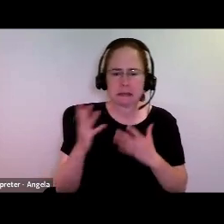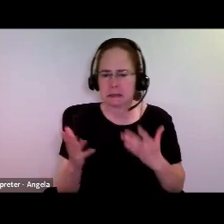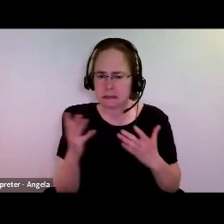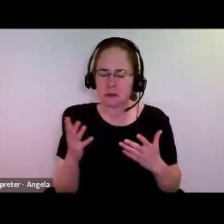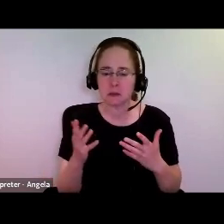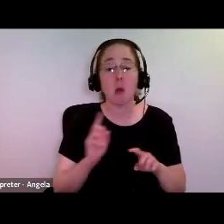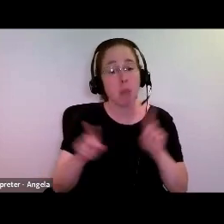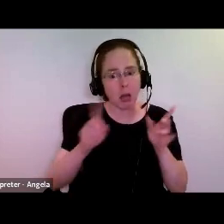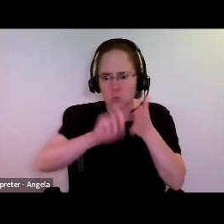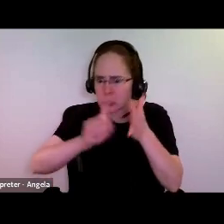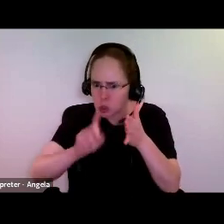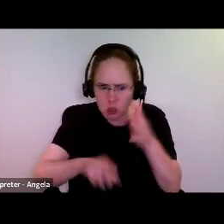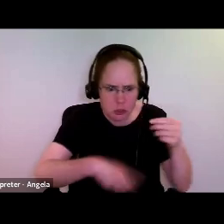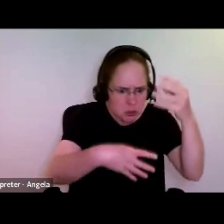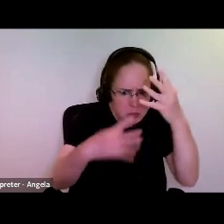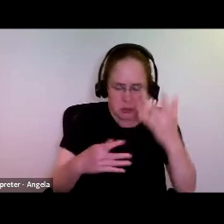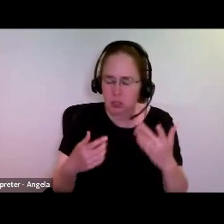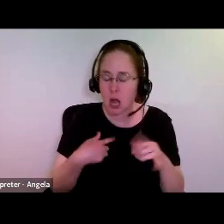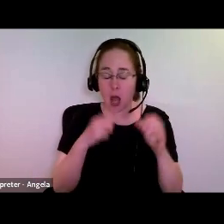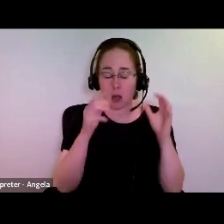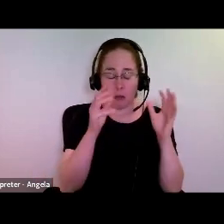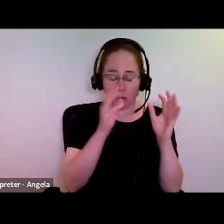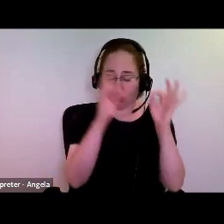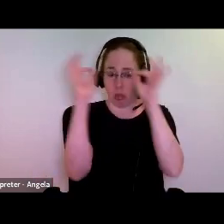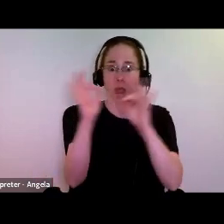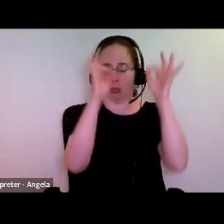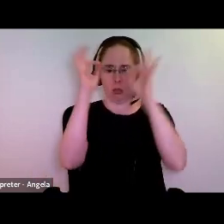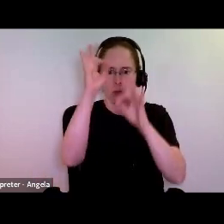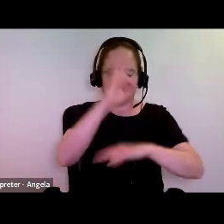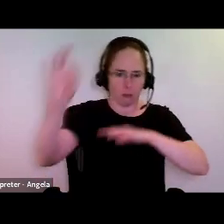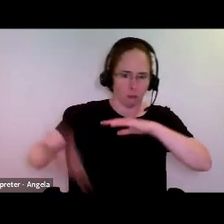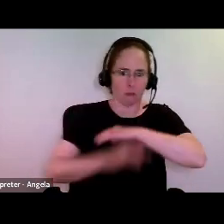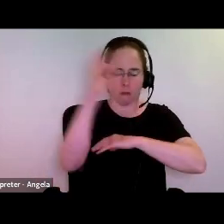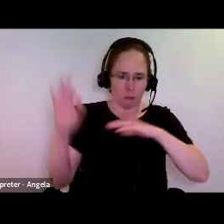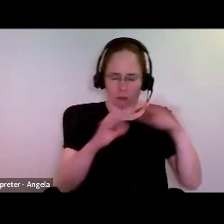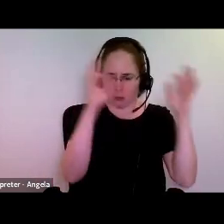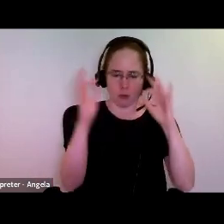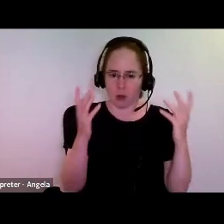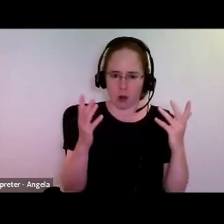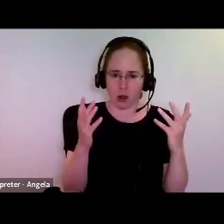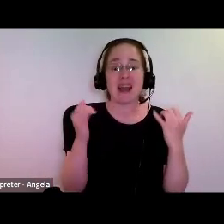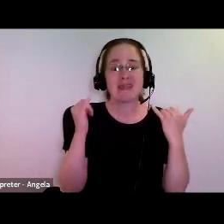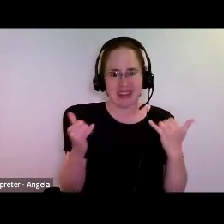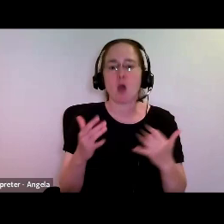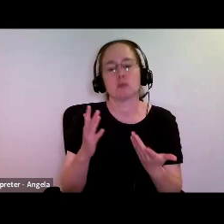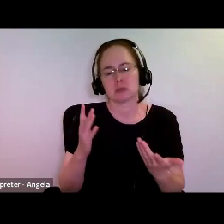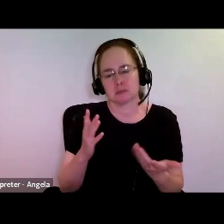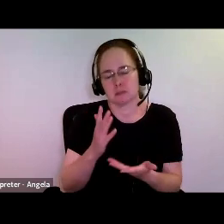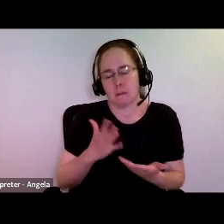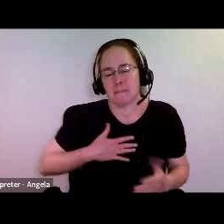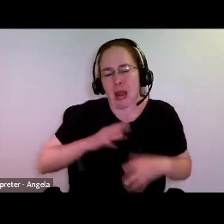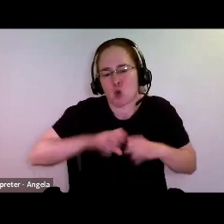but researching everything. I stayed up nights because I know now that was part of my grieving process.